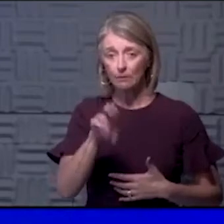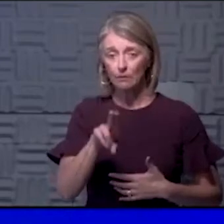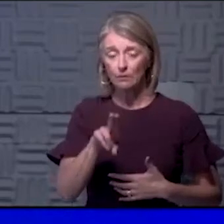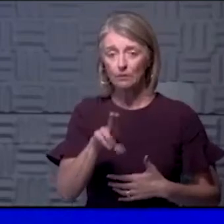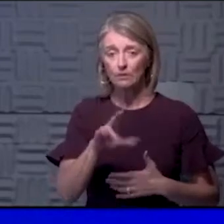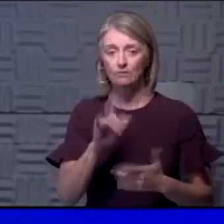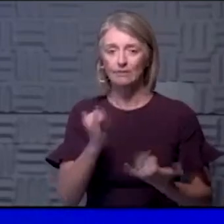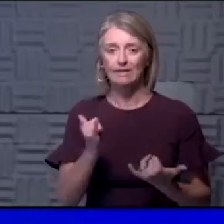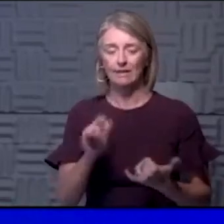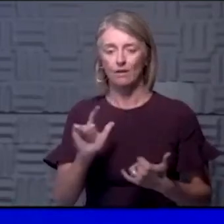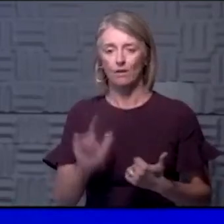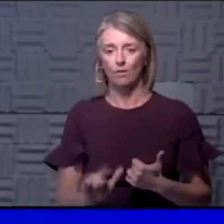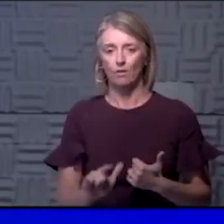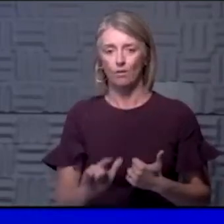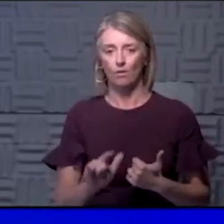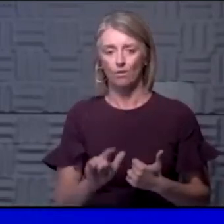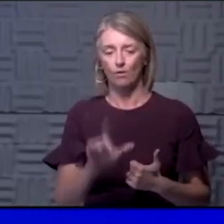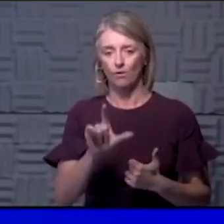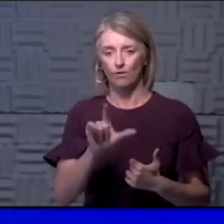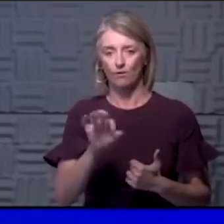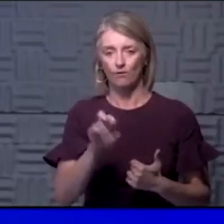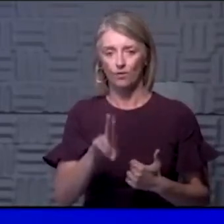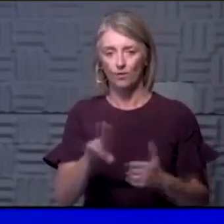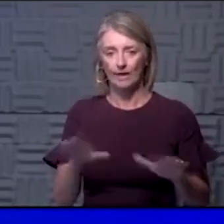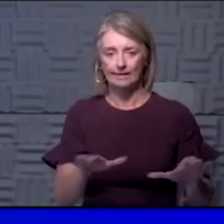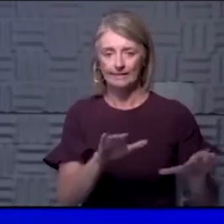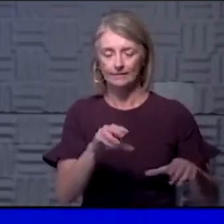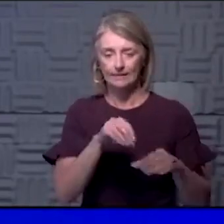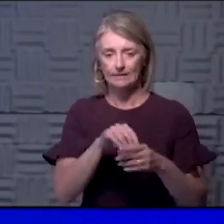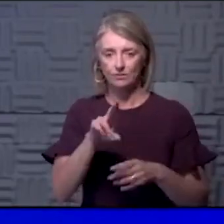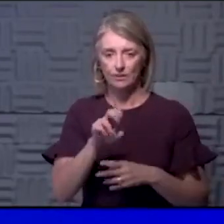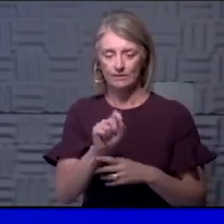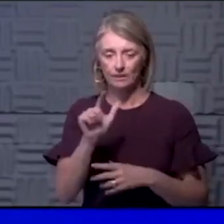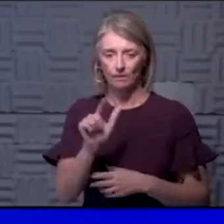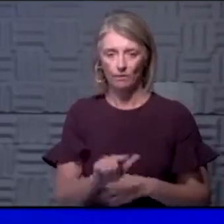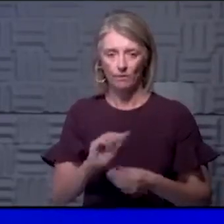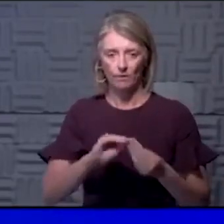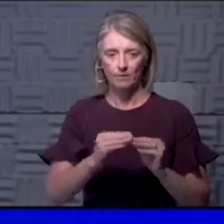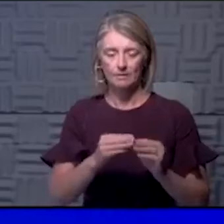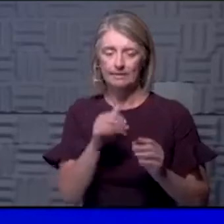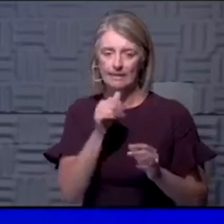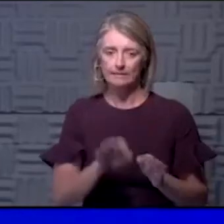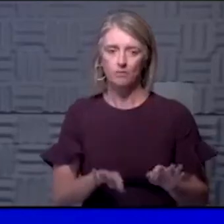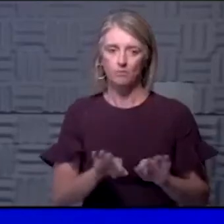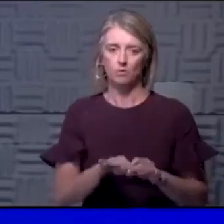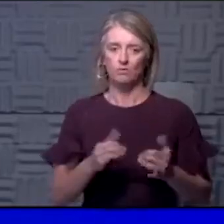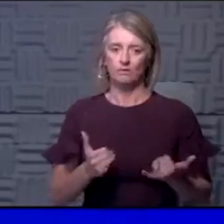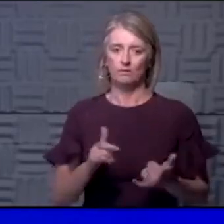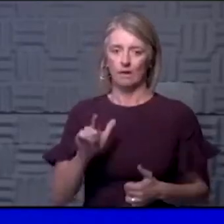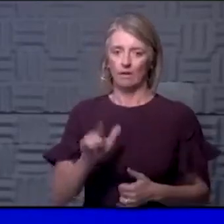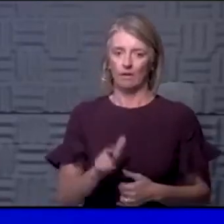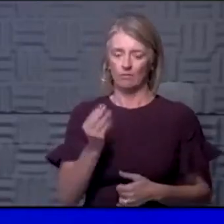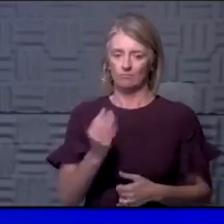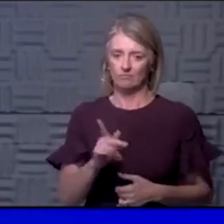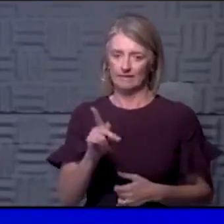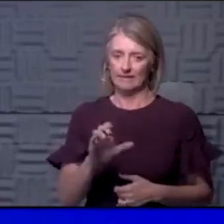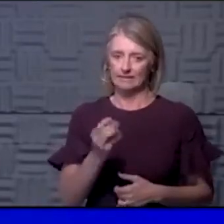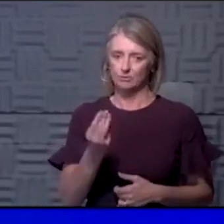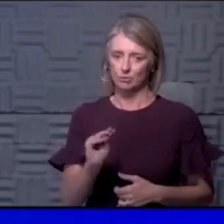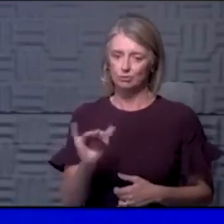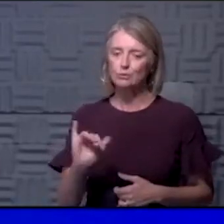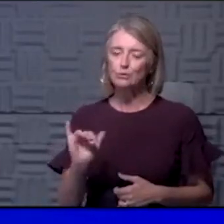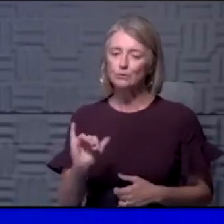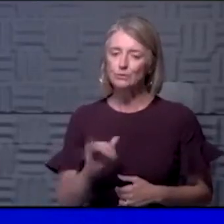a very low influenza activity in the United States, so it's not as important. And very, very low, just to say, in Kansas and Missouri.